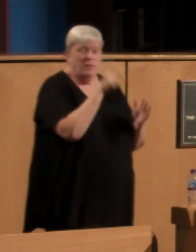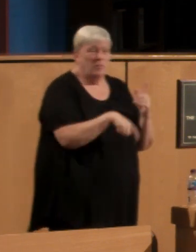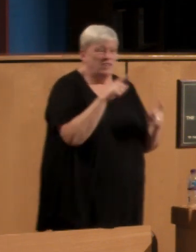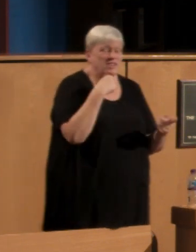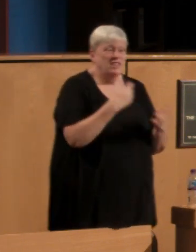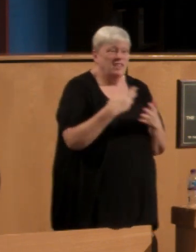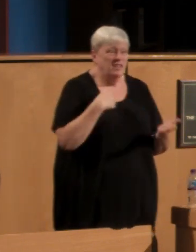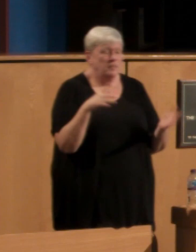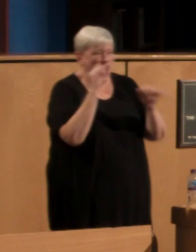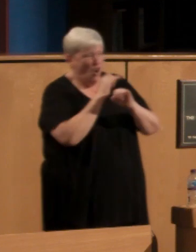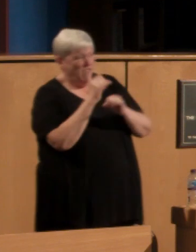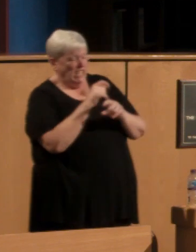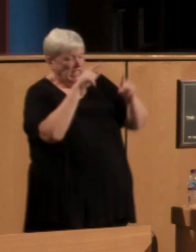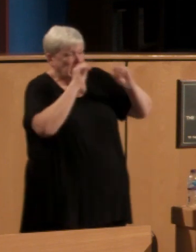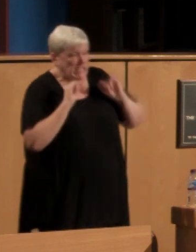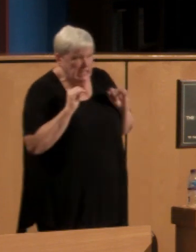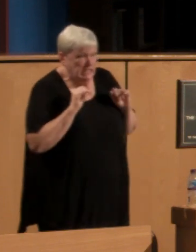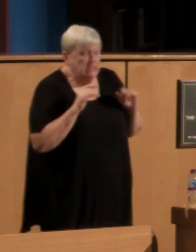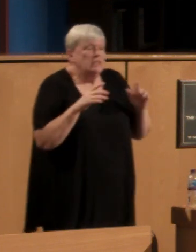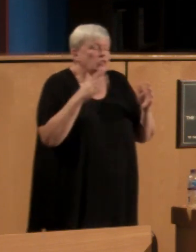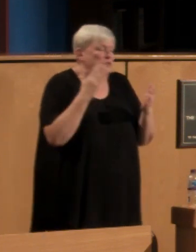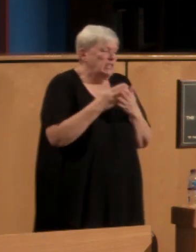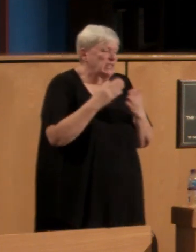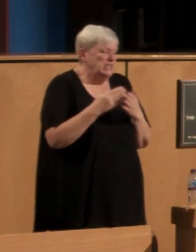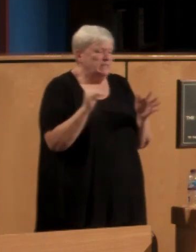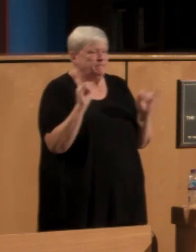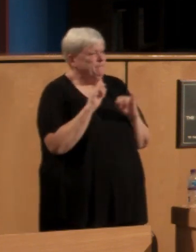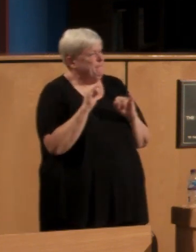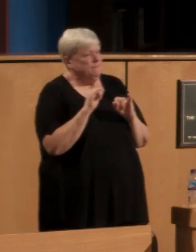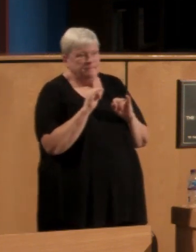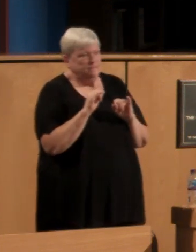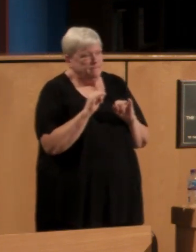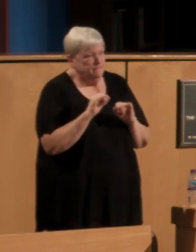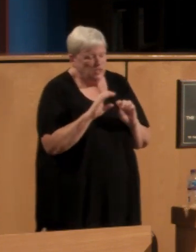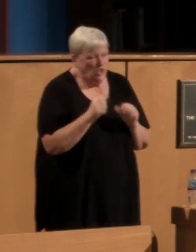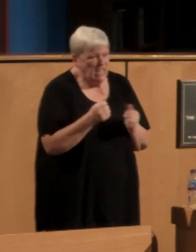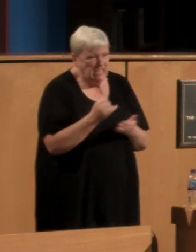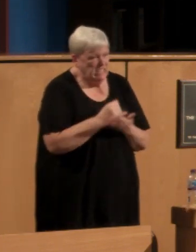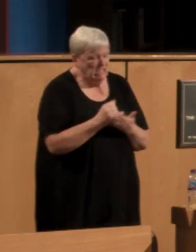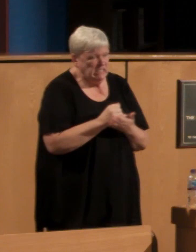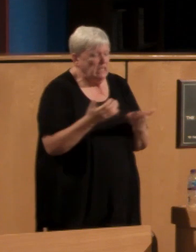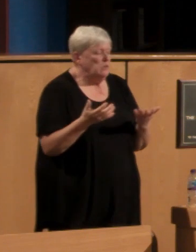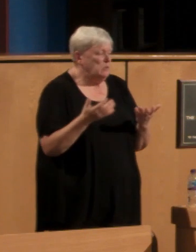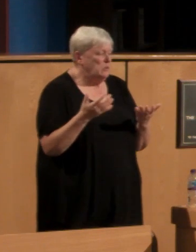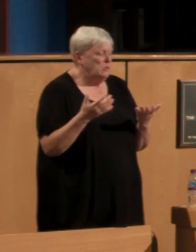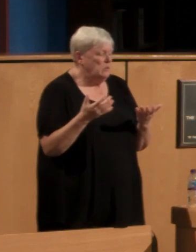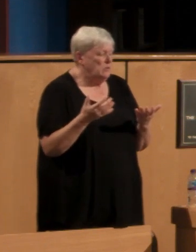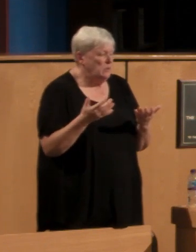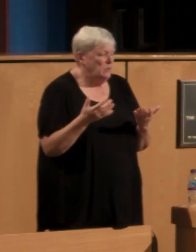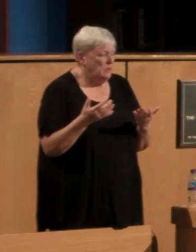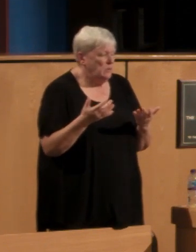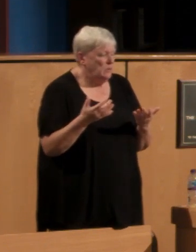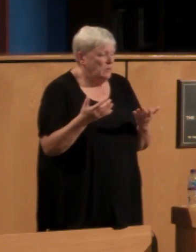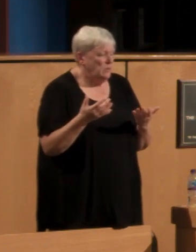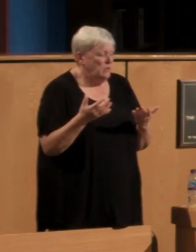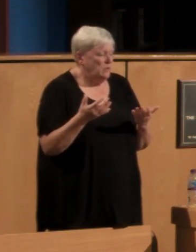inherently horrifying to us somehow, which is pretty, disgusting. But again,